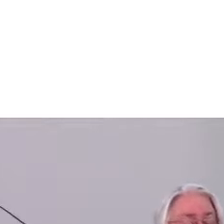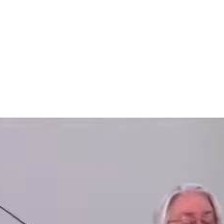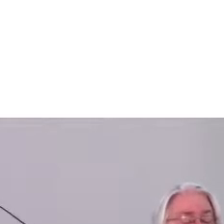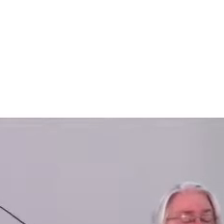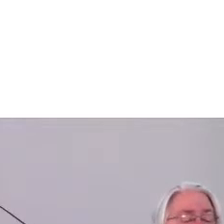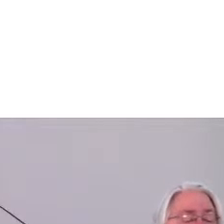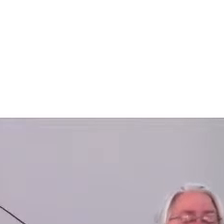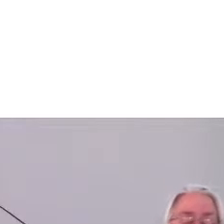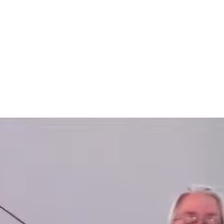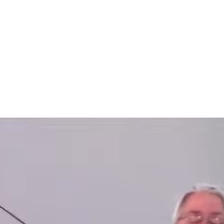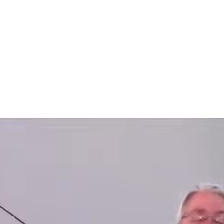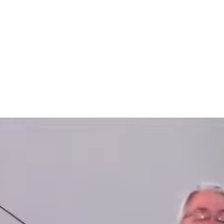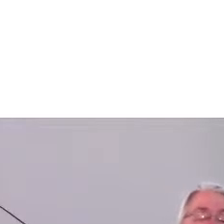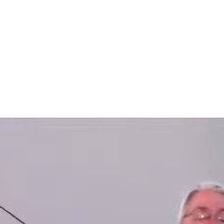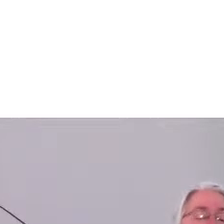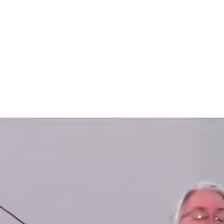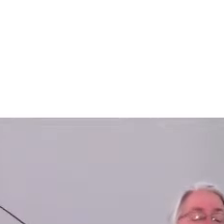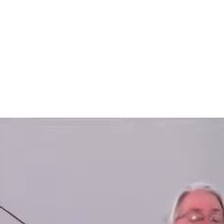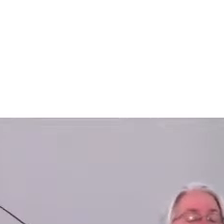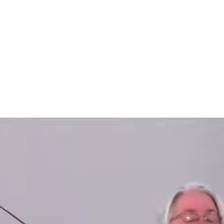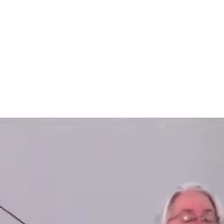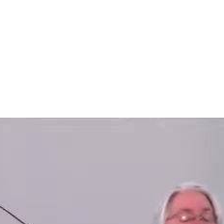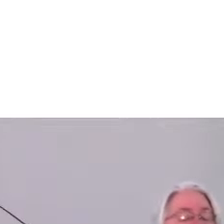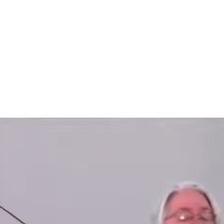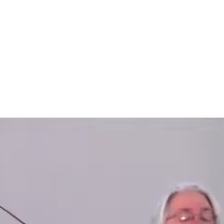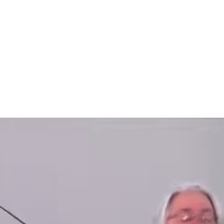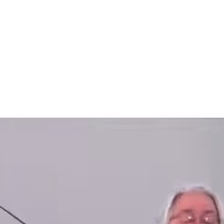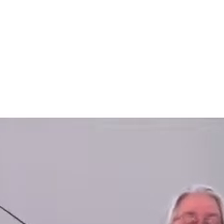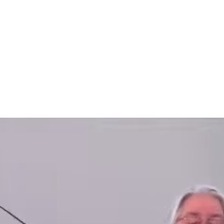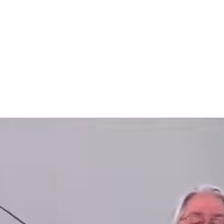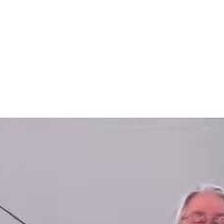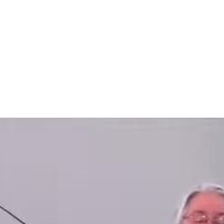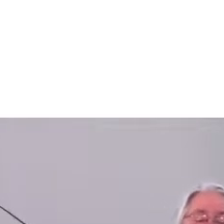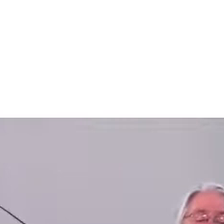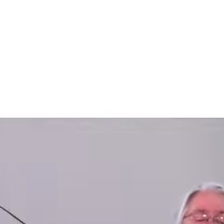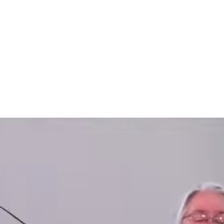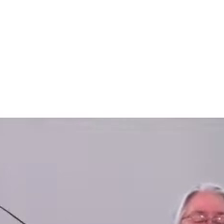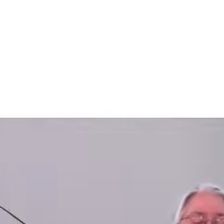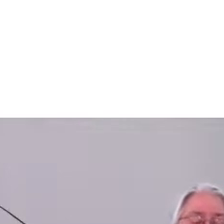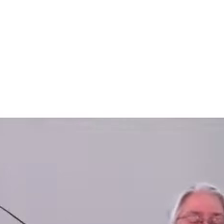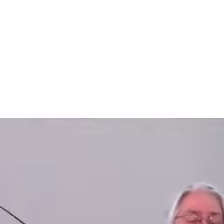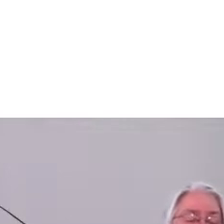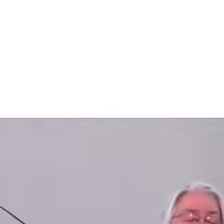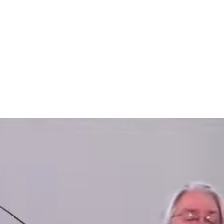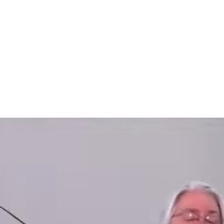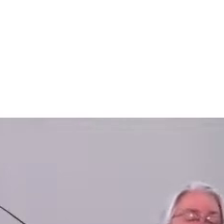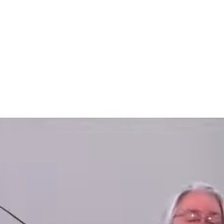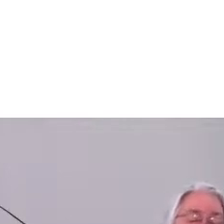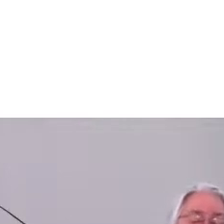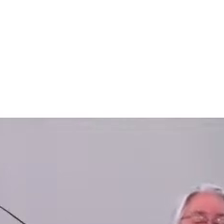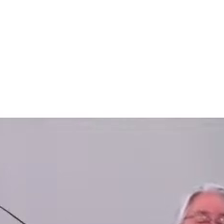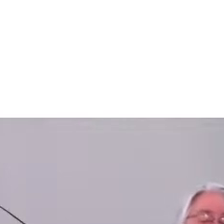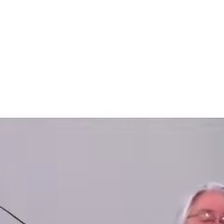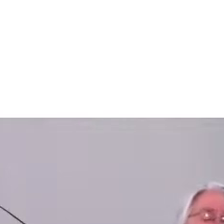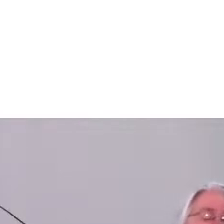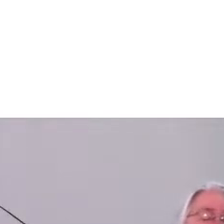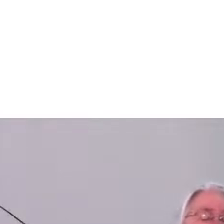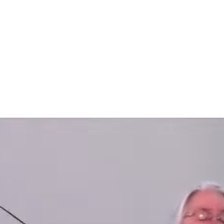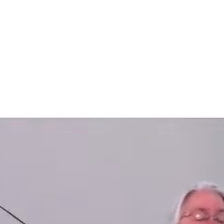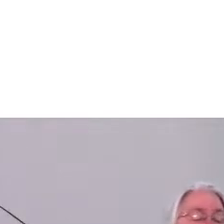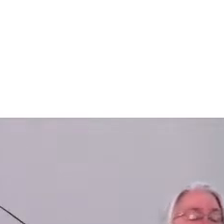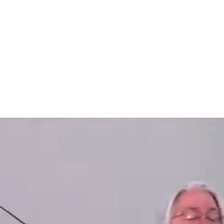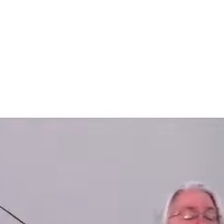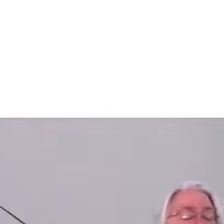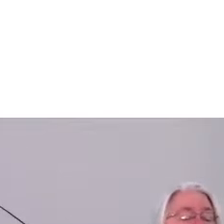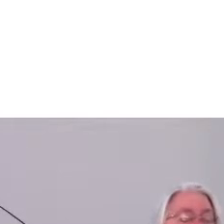is born. Come, build a land where sisters and brothers, anointed